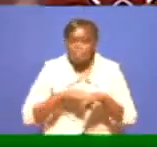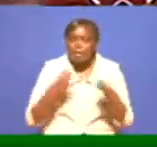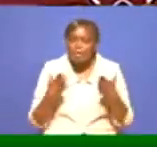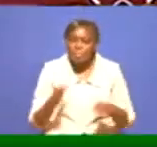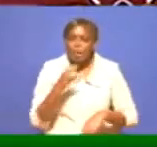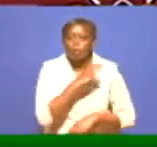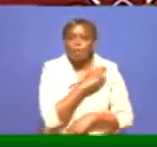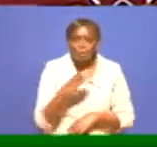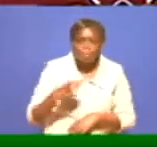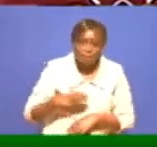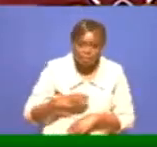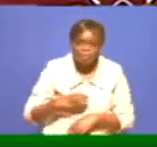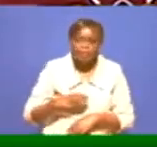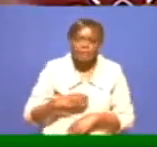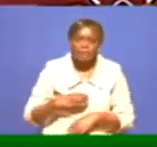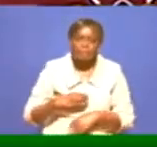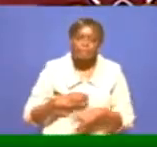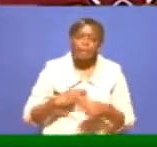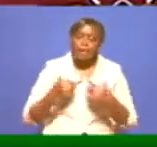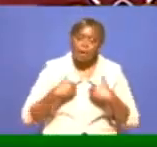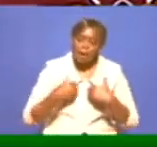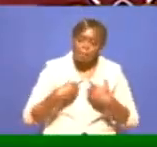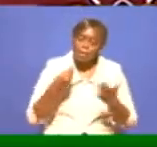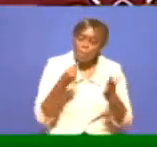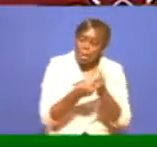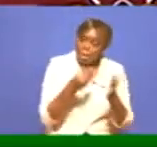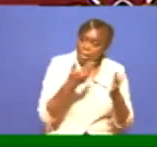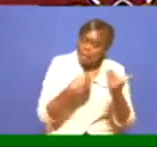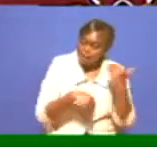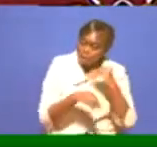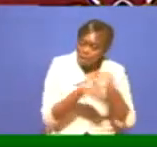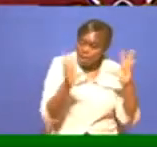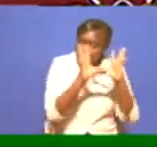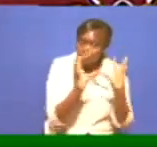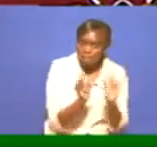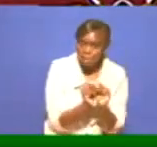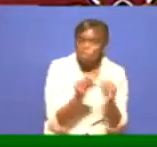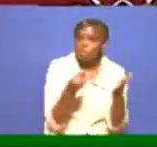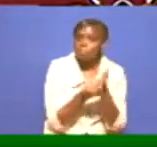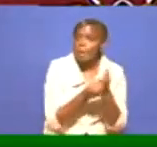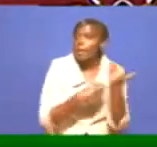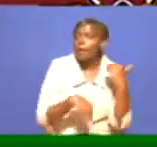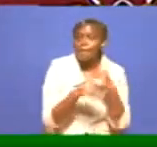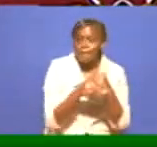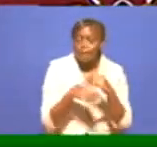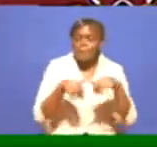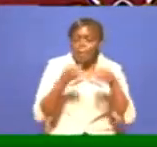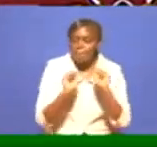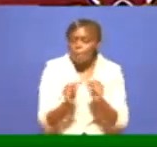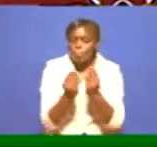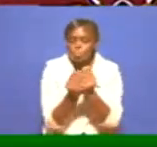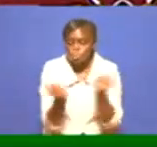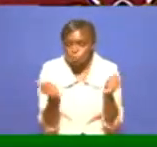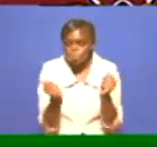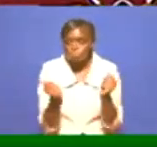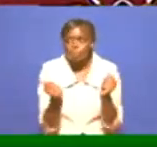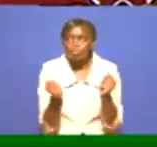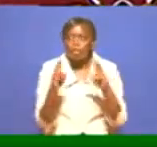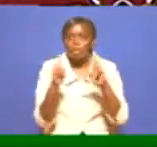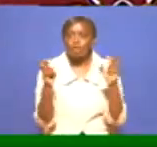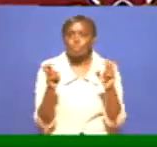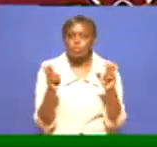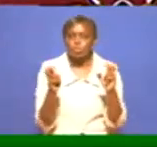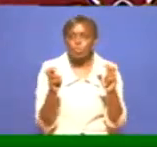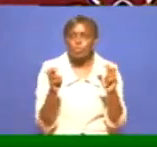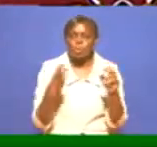committee putting money either in the supplementary and in the budget itself, so that we can be able to address some of these issues. And